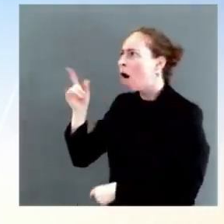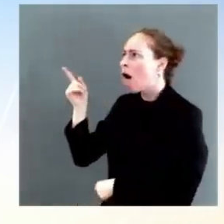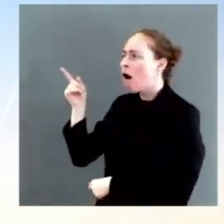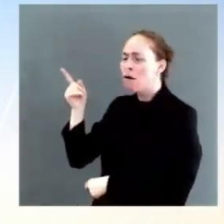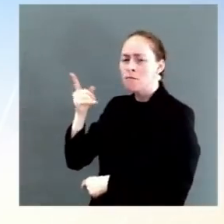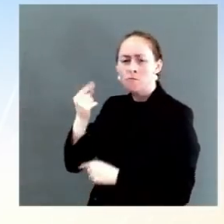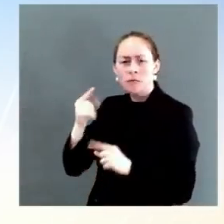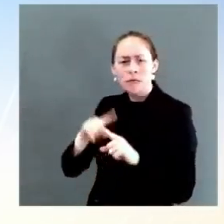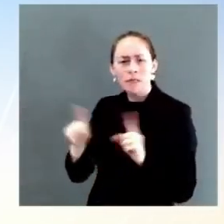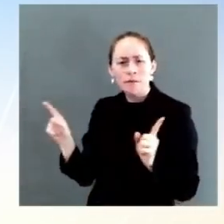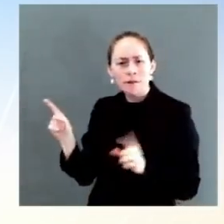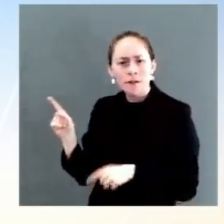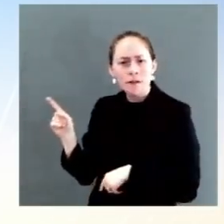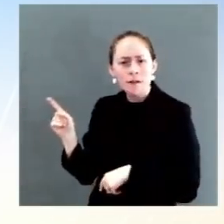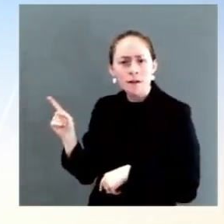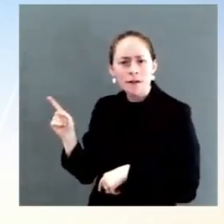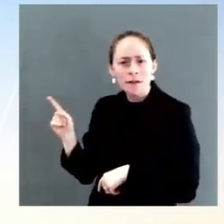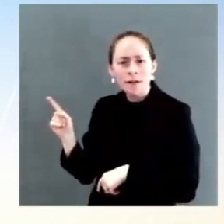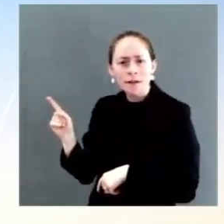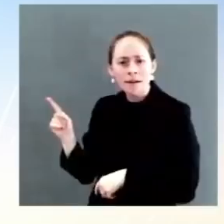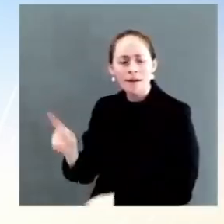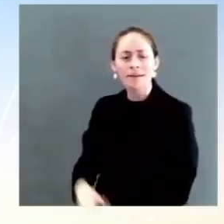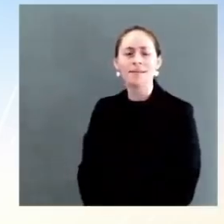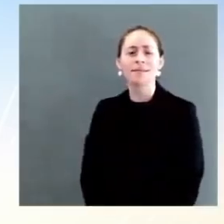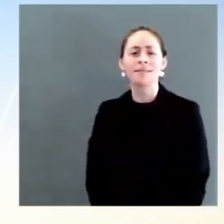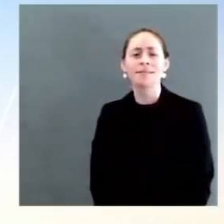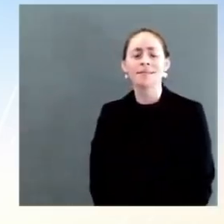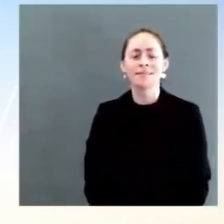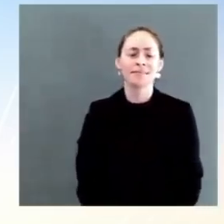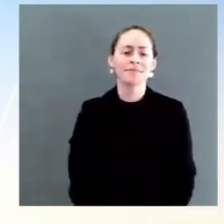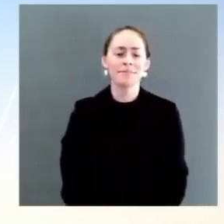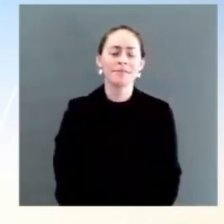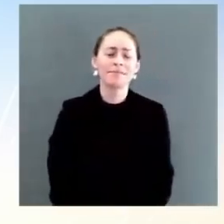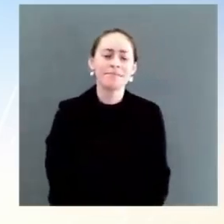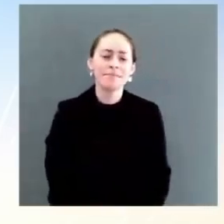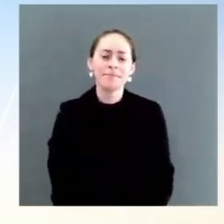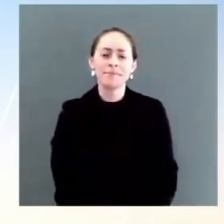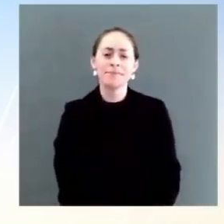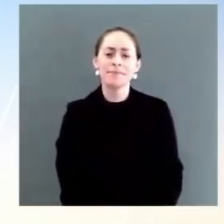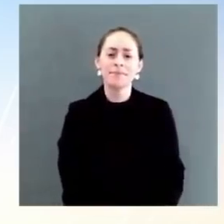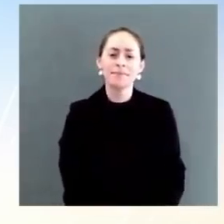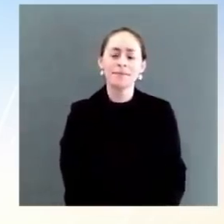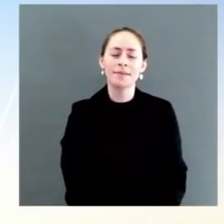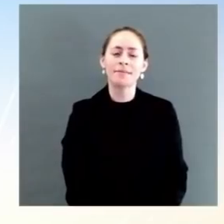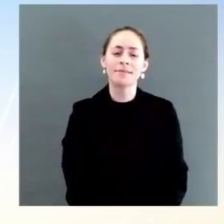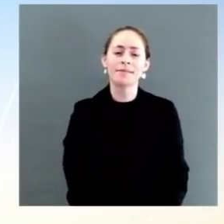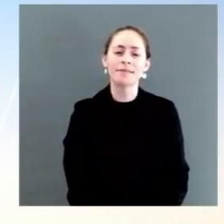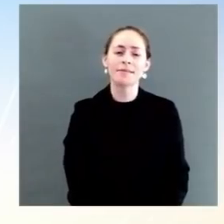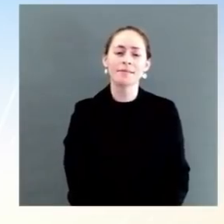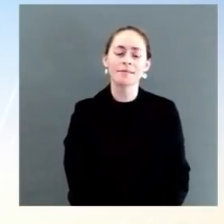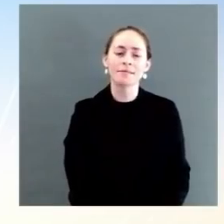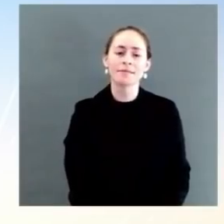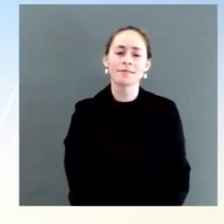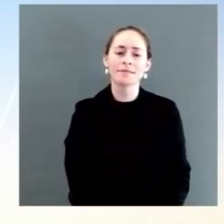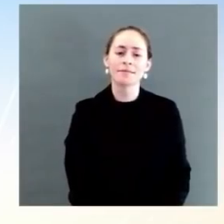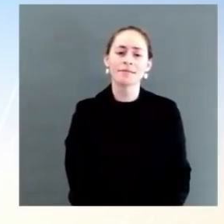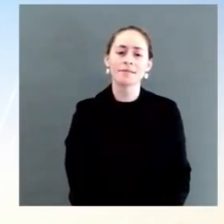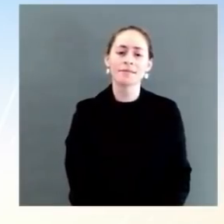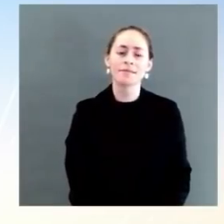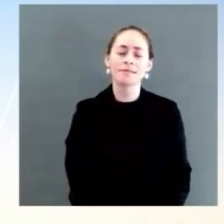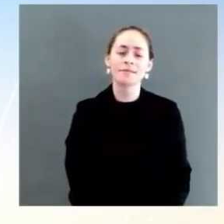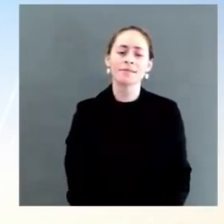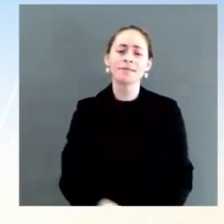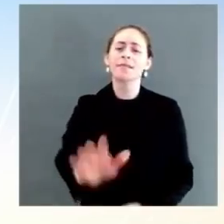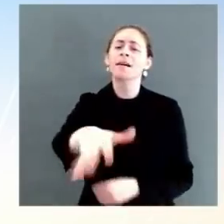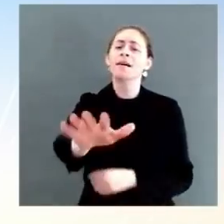And the former president was suggesting people inject bleach. He apparently, reportedly, didn't even share with people he was going to interact with that he